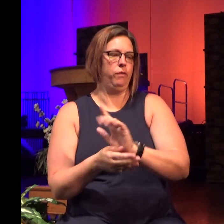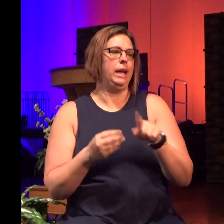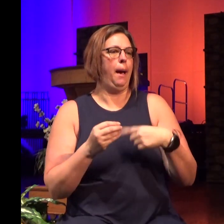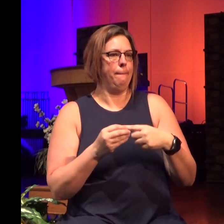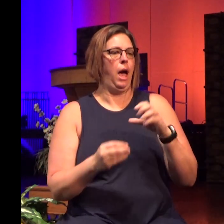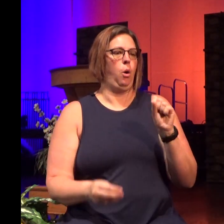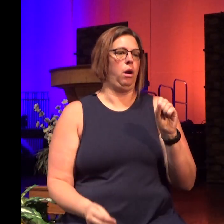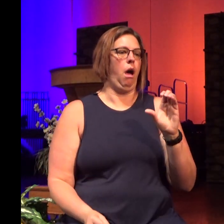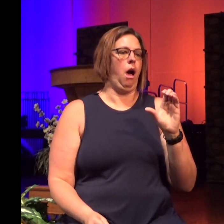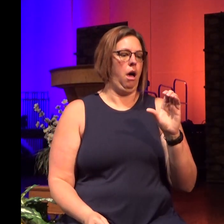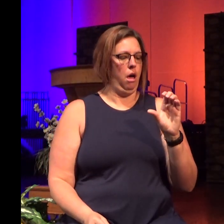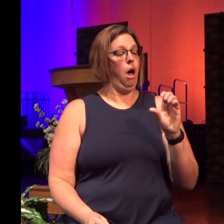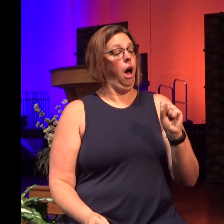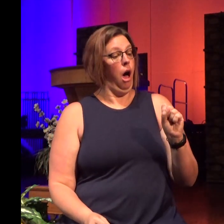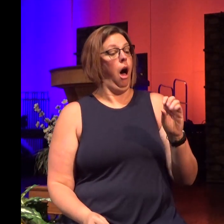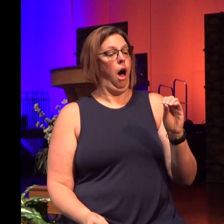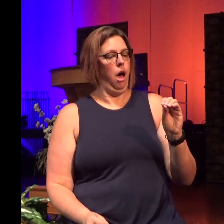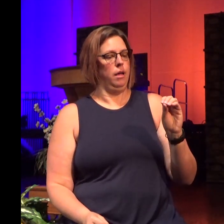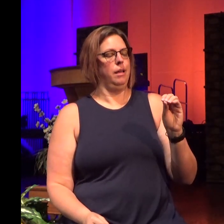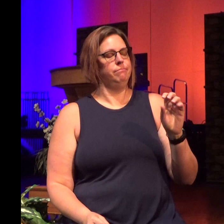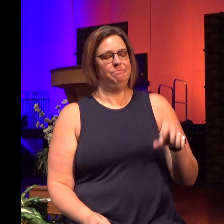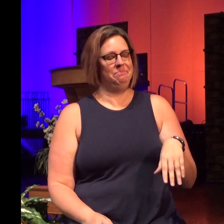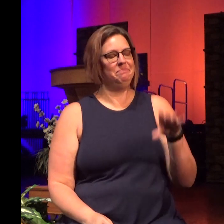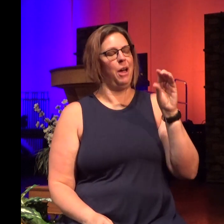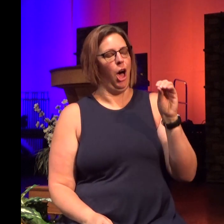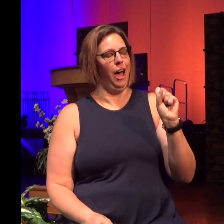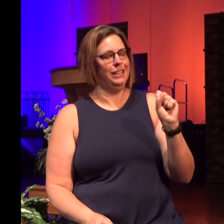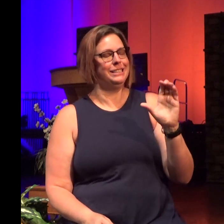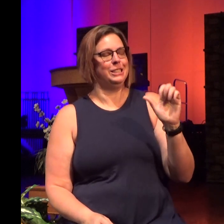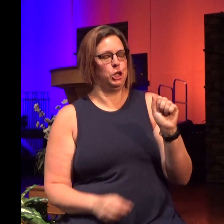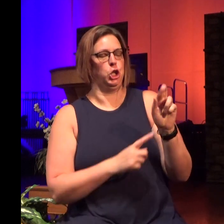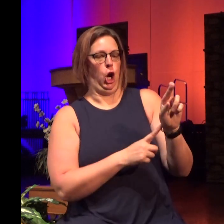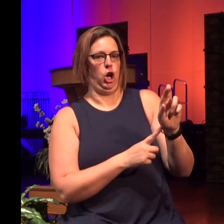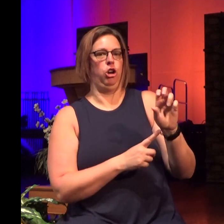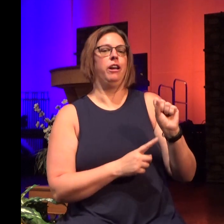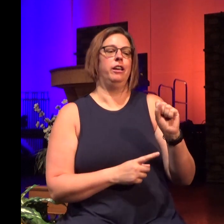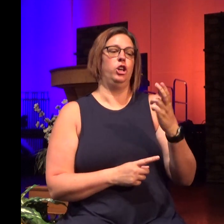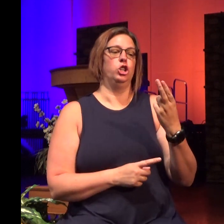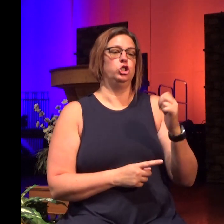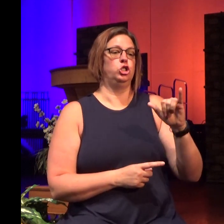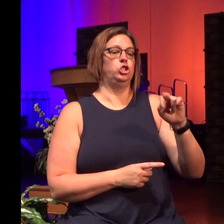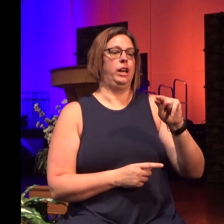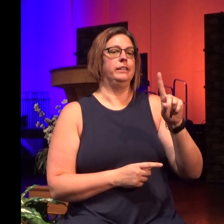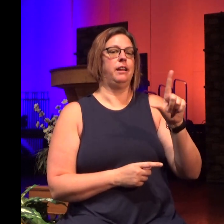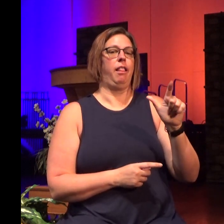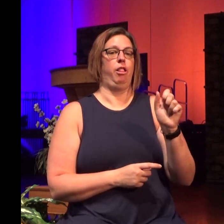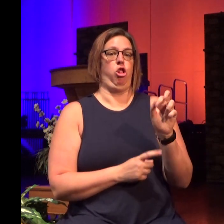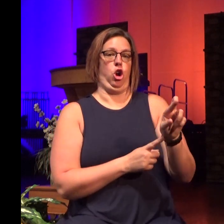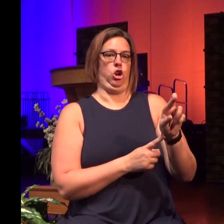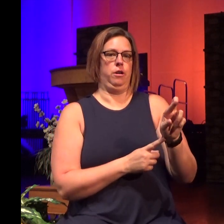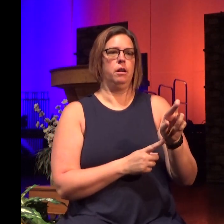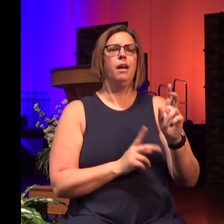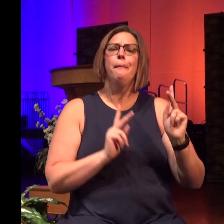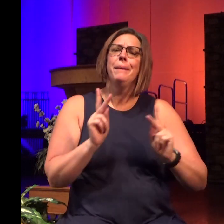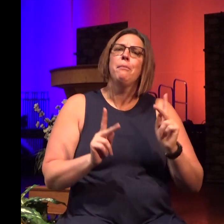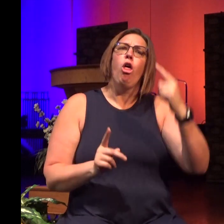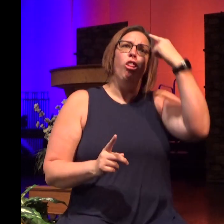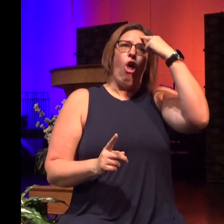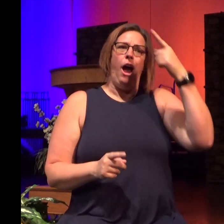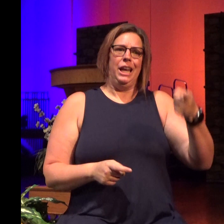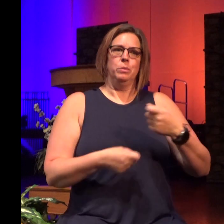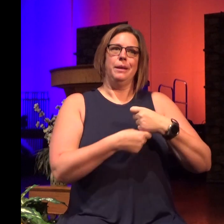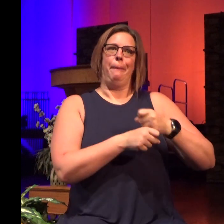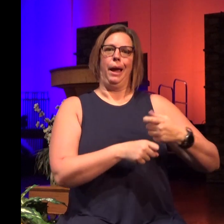was, in the movie, reflected as somebody who started out doing this for the profit that he saw he could get, but